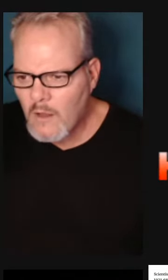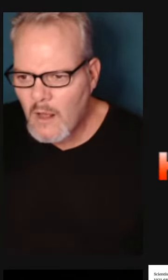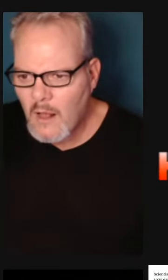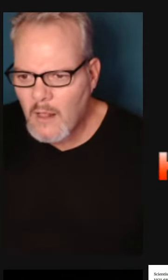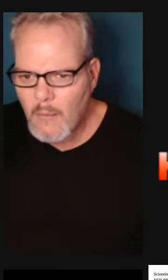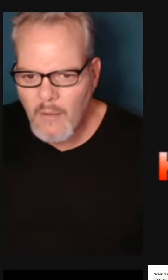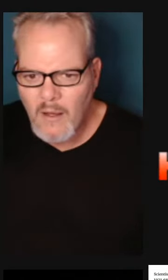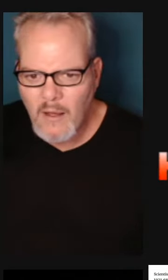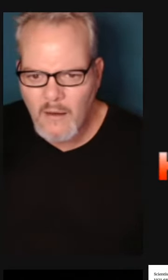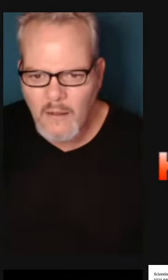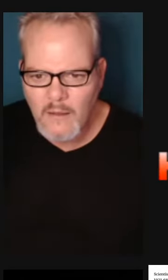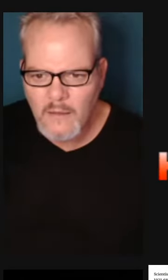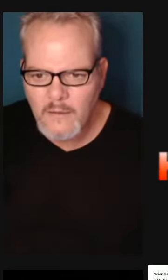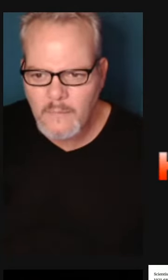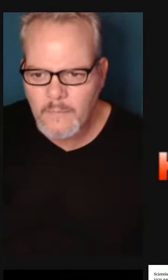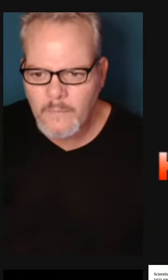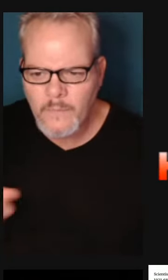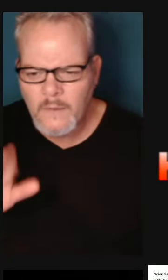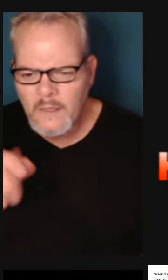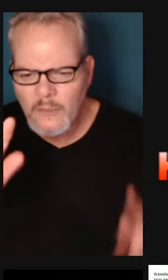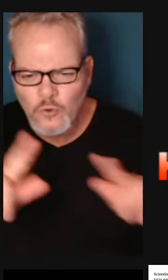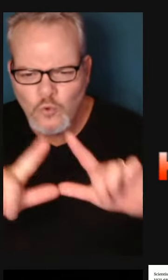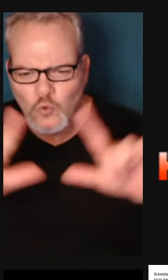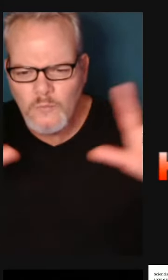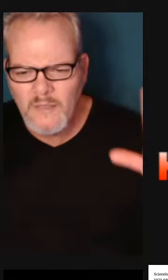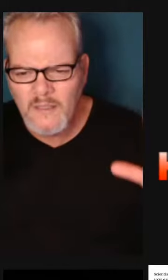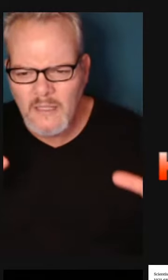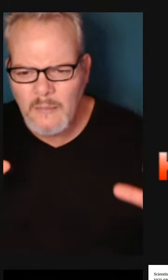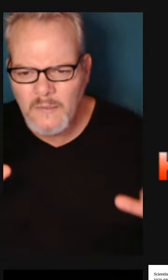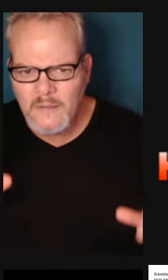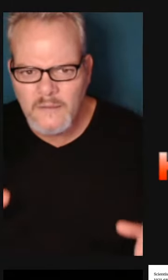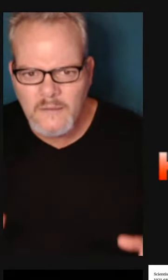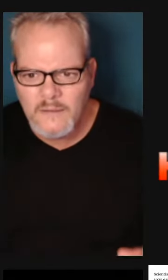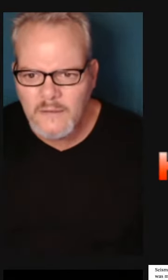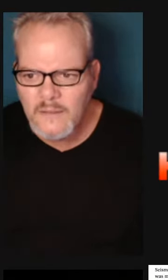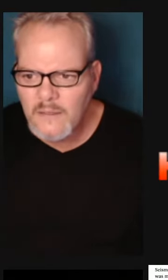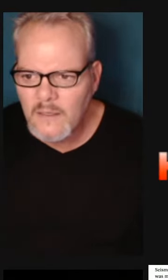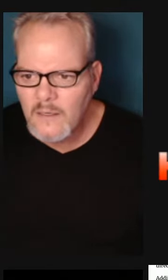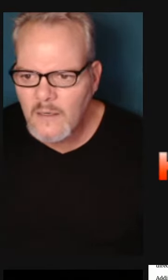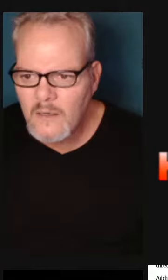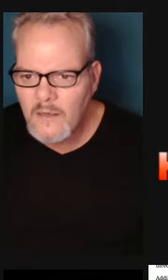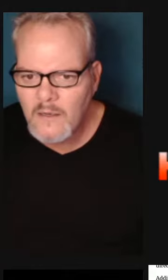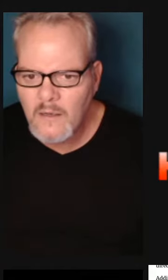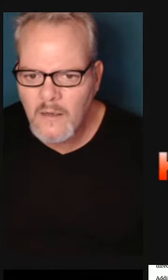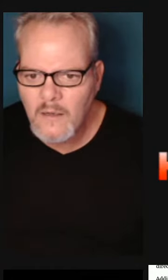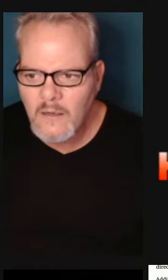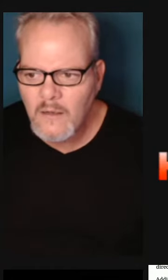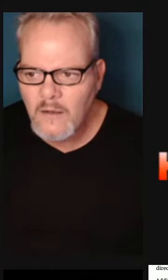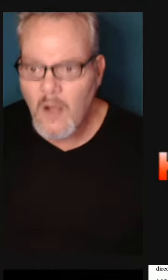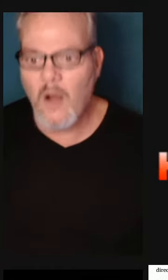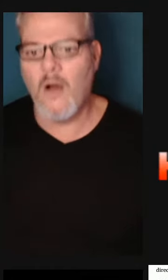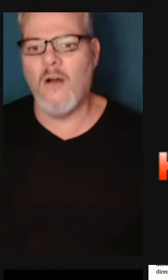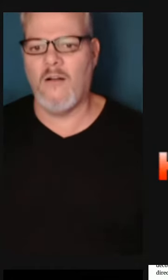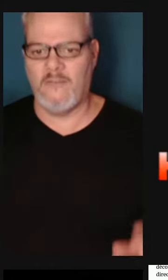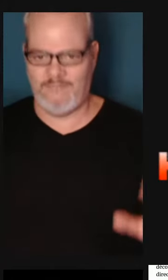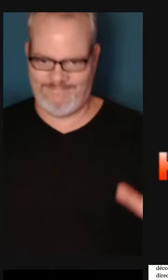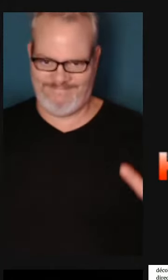Can you zoom in a little on that in the text? Yeah. Possible. Let's make it bigger here.